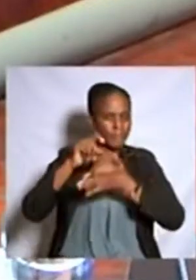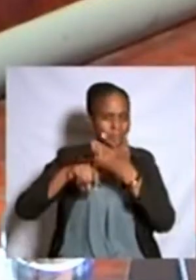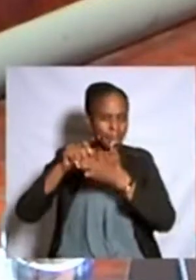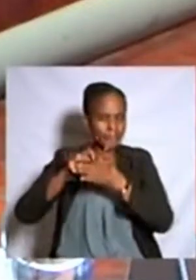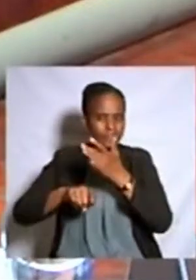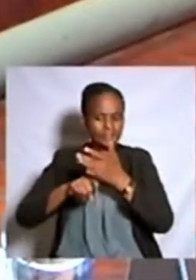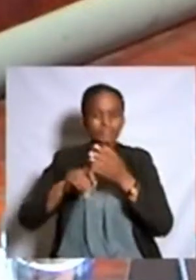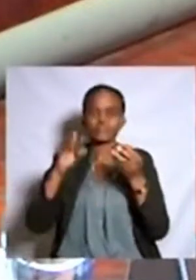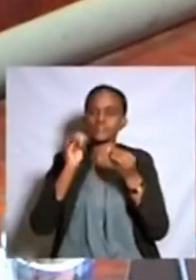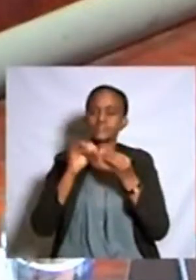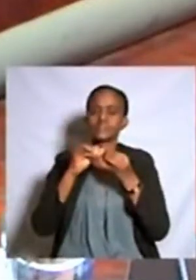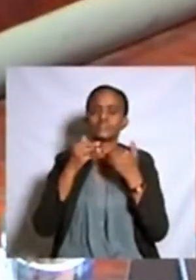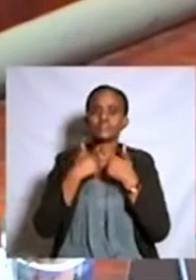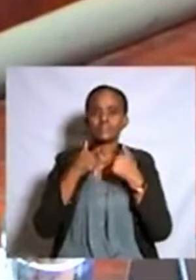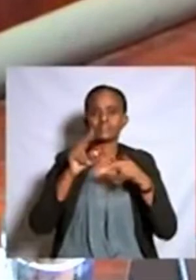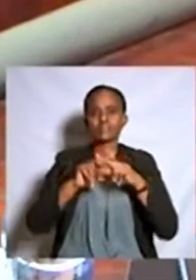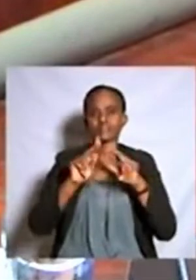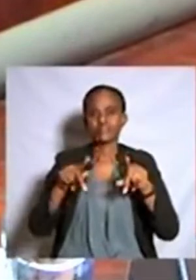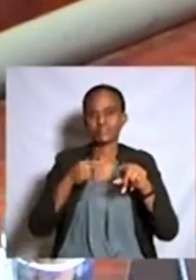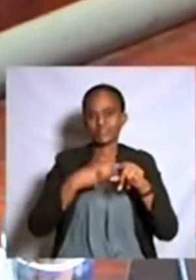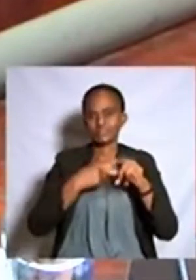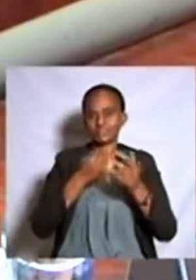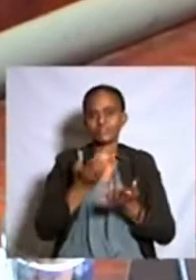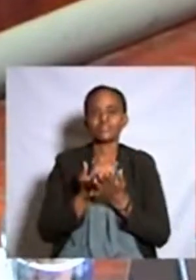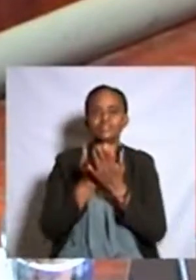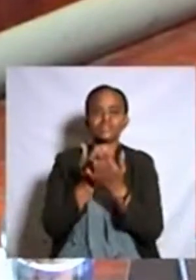ratio further. Chair, I submit.